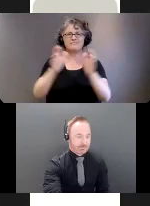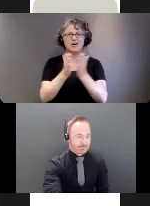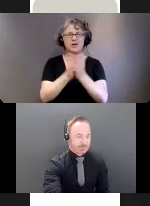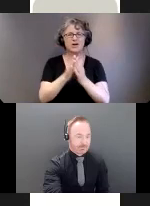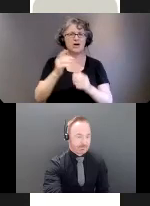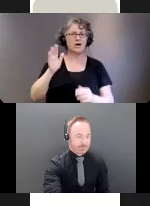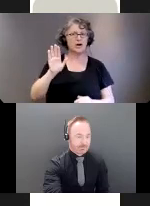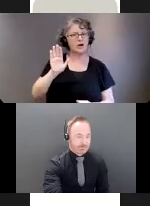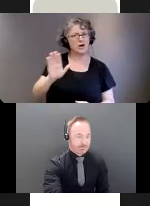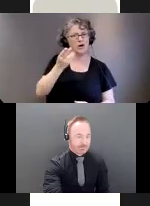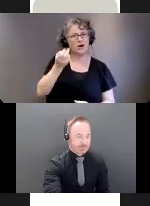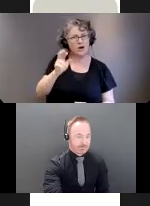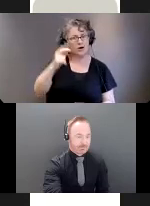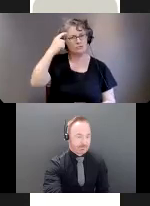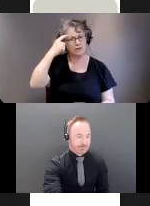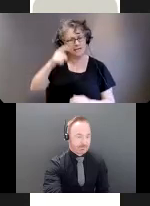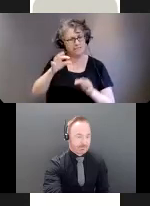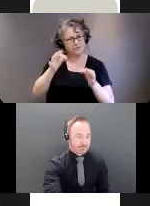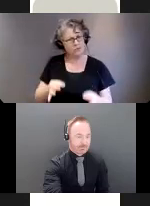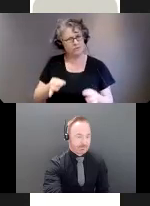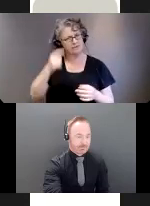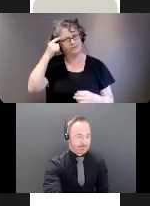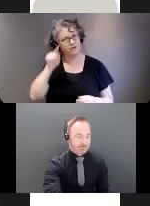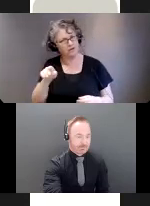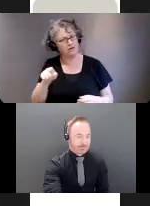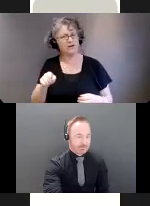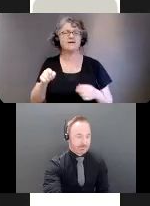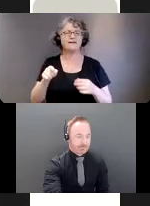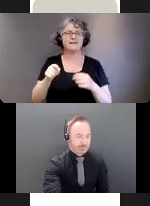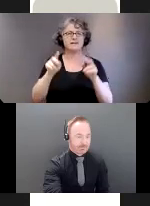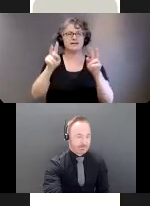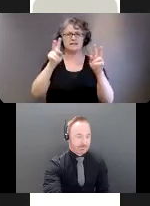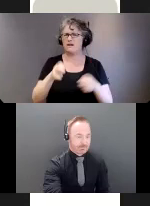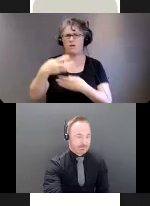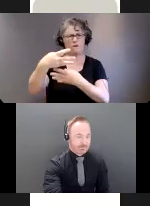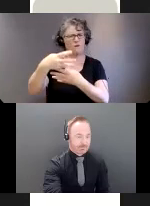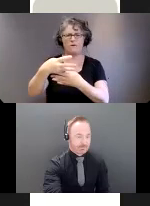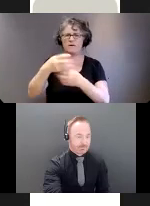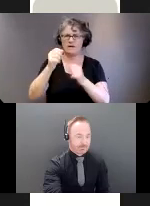You can download Her Brain Chose For Her from the